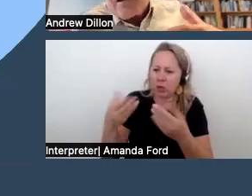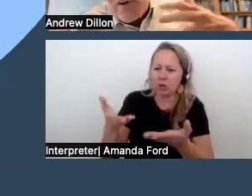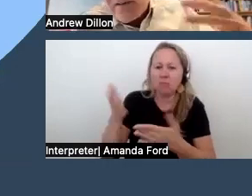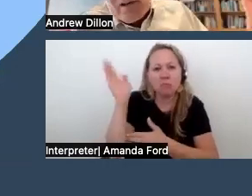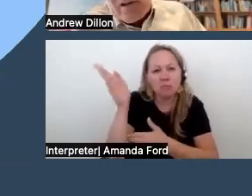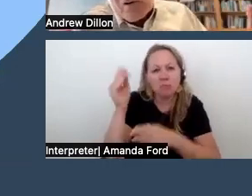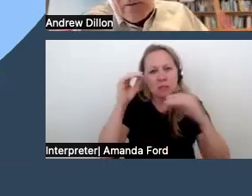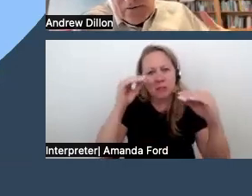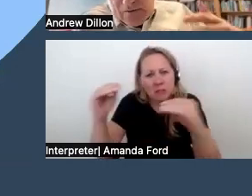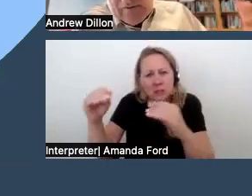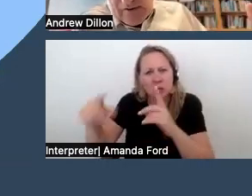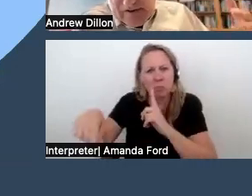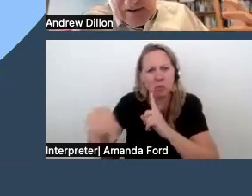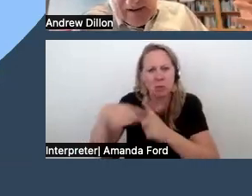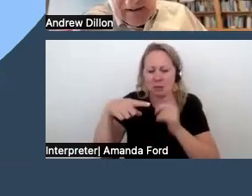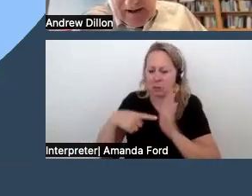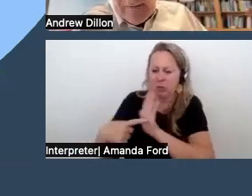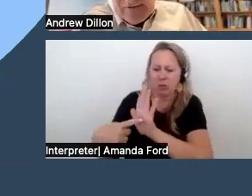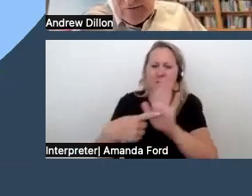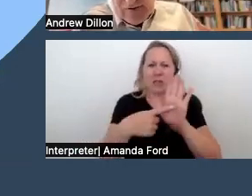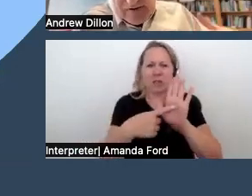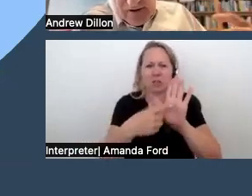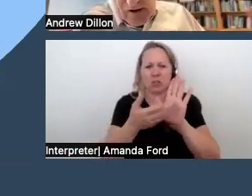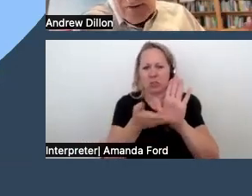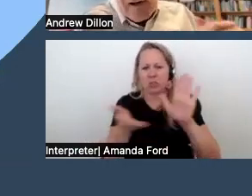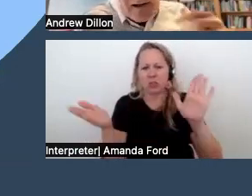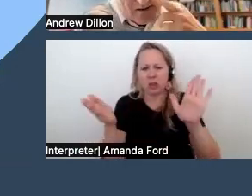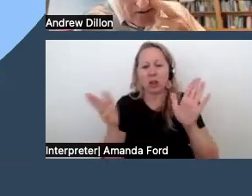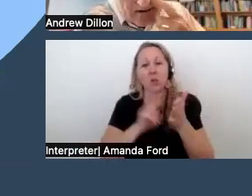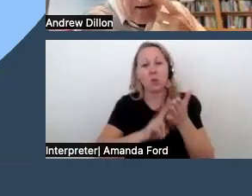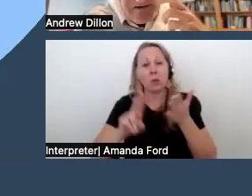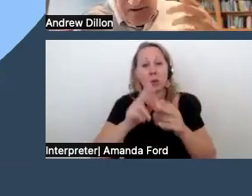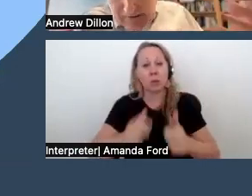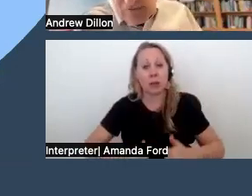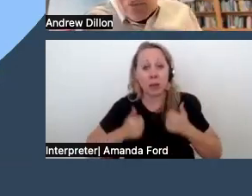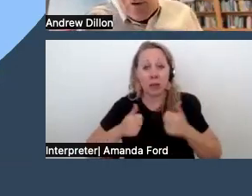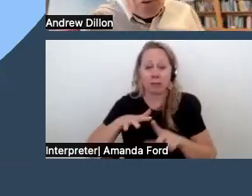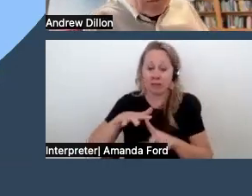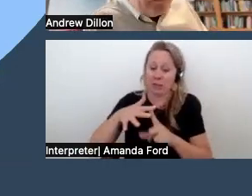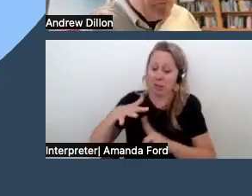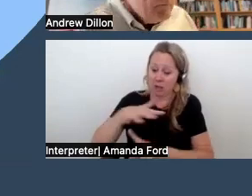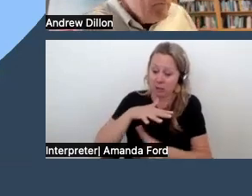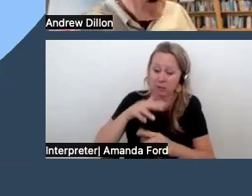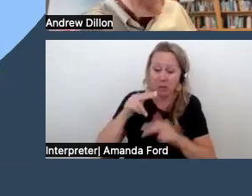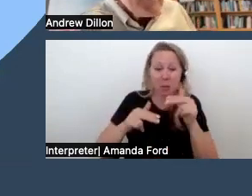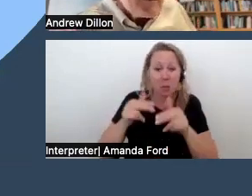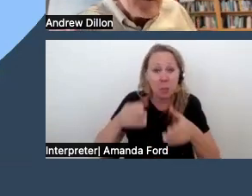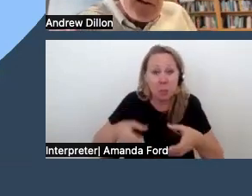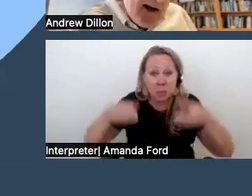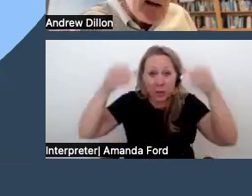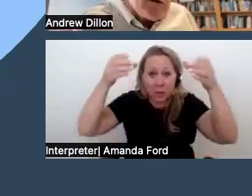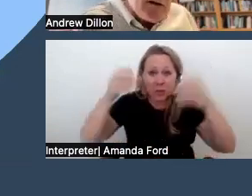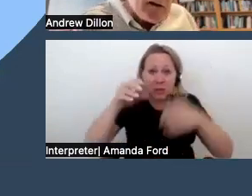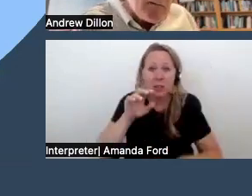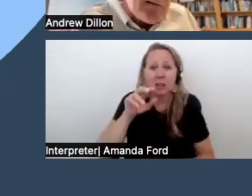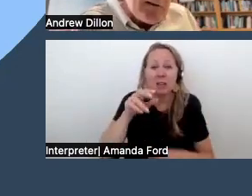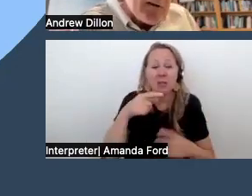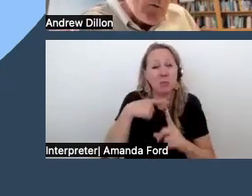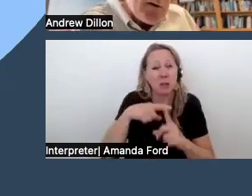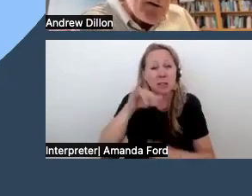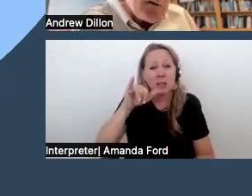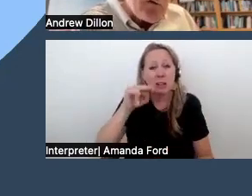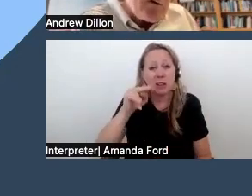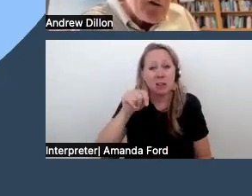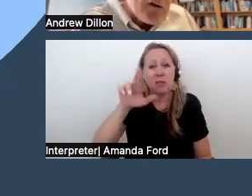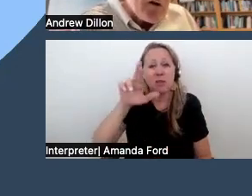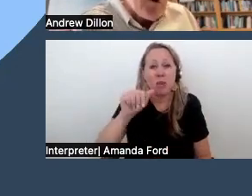actually the presentation of university life, university context, the buildings and the infrastructure, so that the entire learning experience is